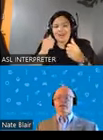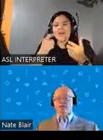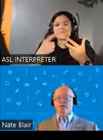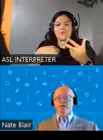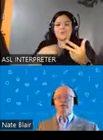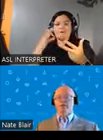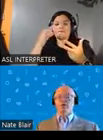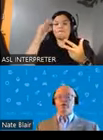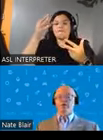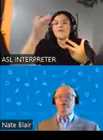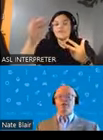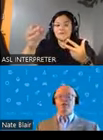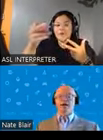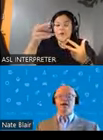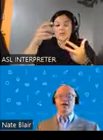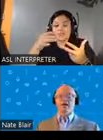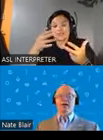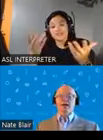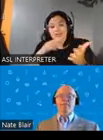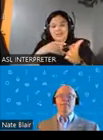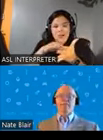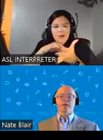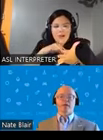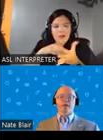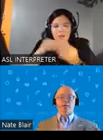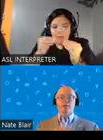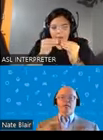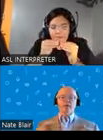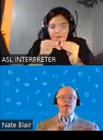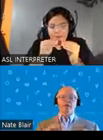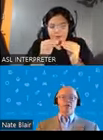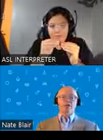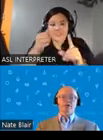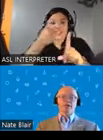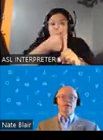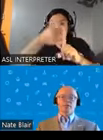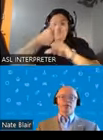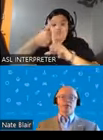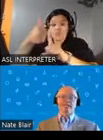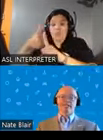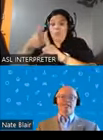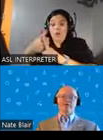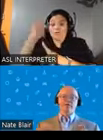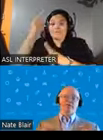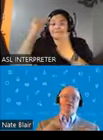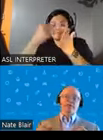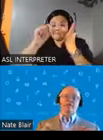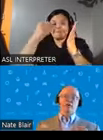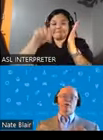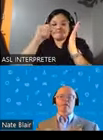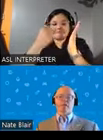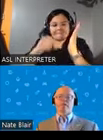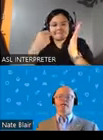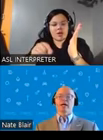and there are several more to think about. Each one of those that you can see the check marks has a different set